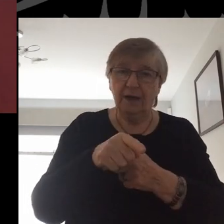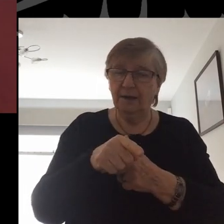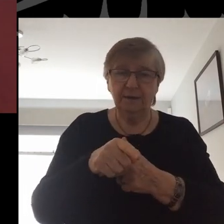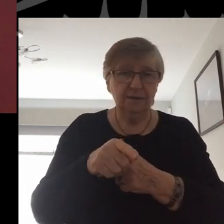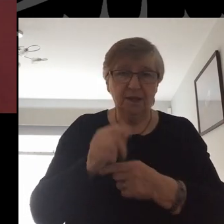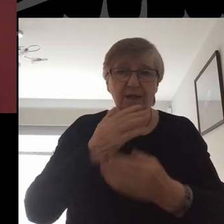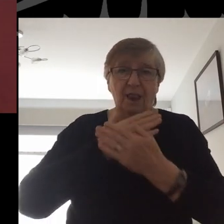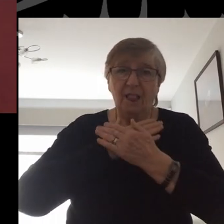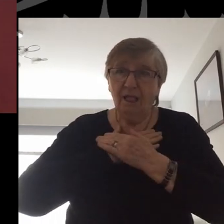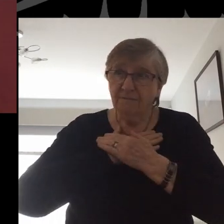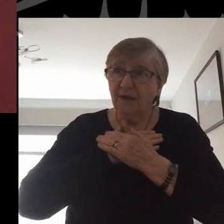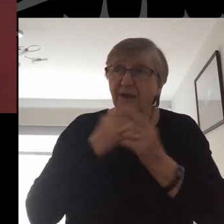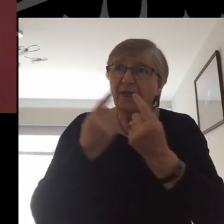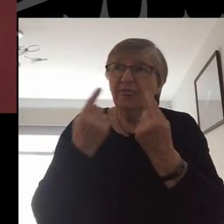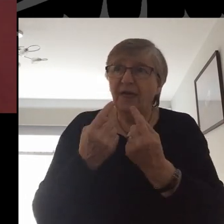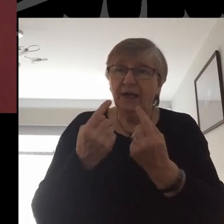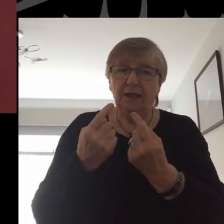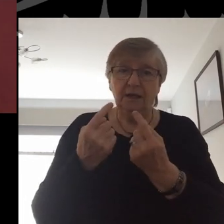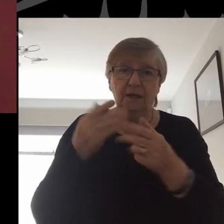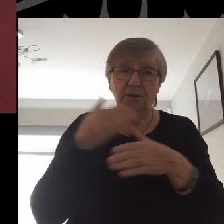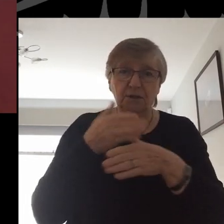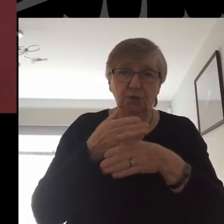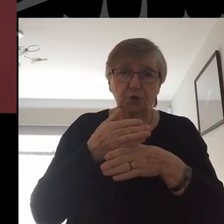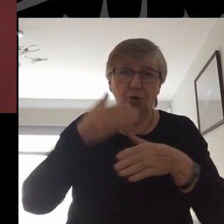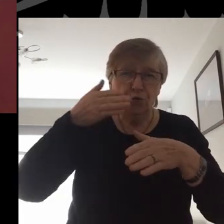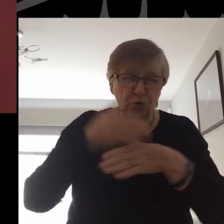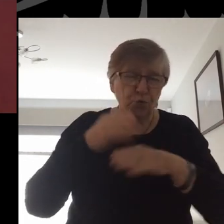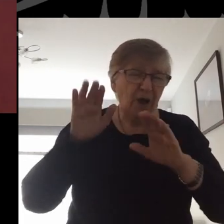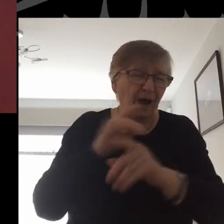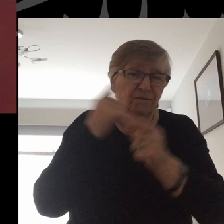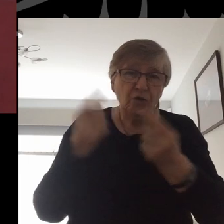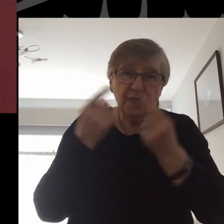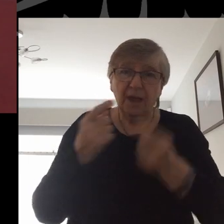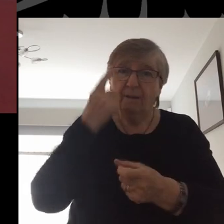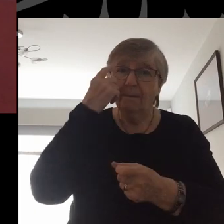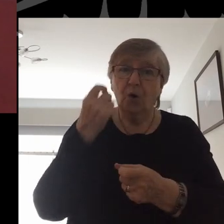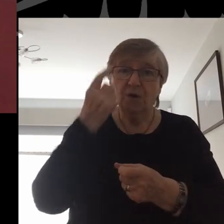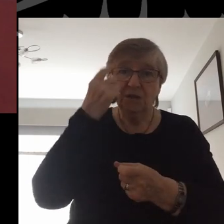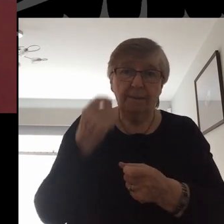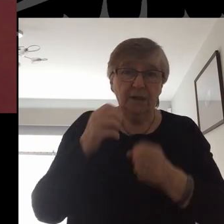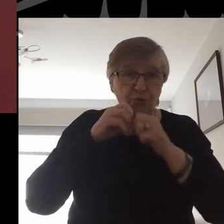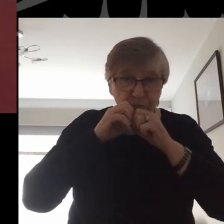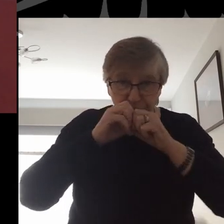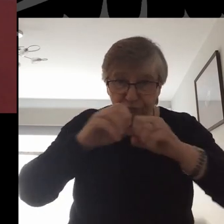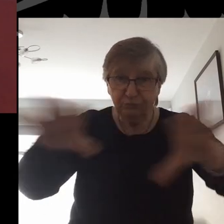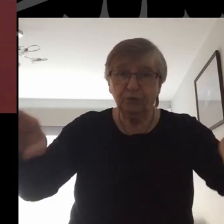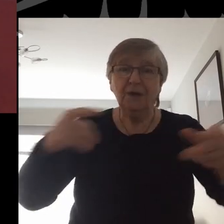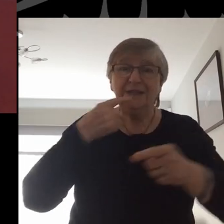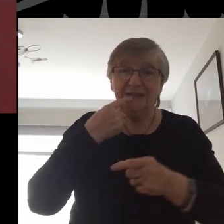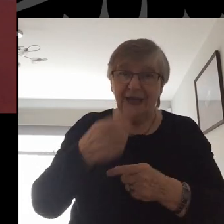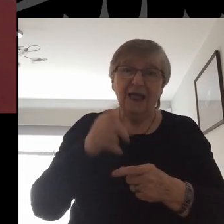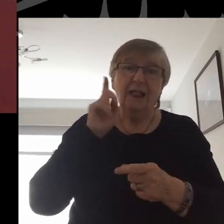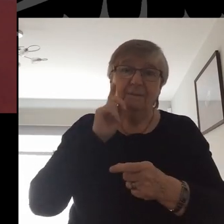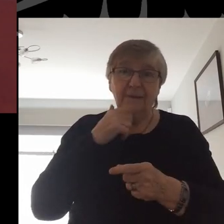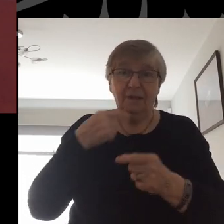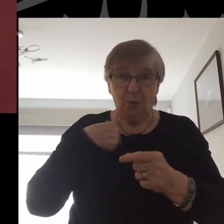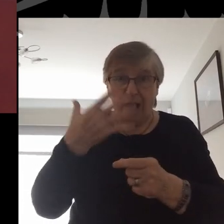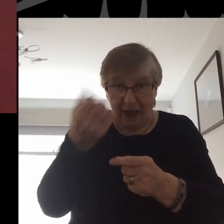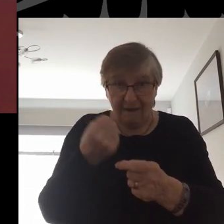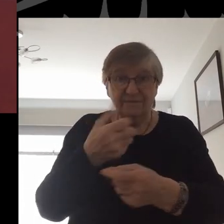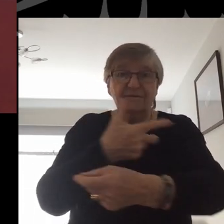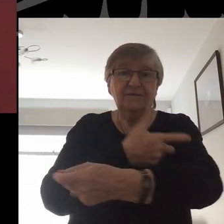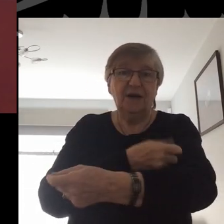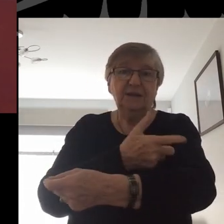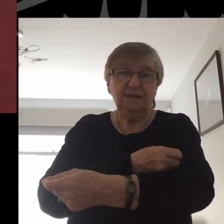No, the loving response is to do everything we can to get that news out there. We've got something that can make a